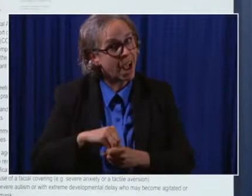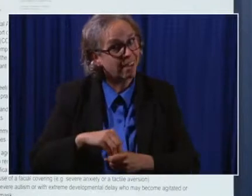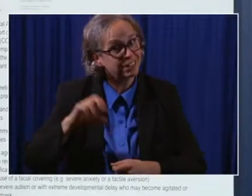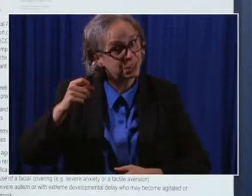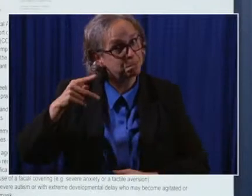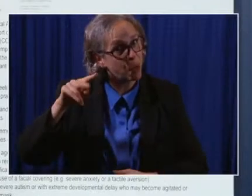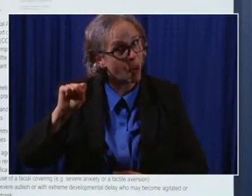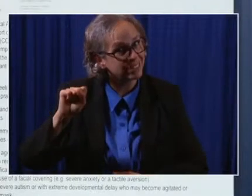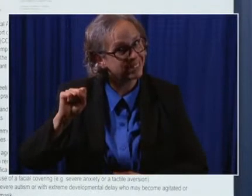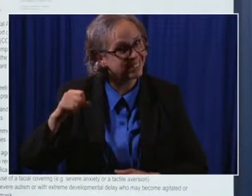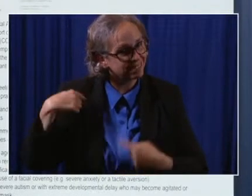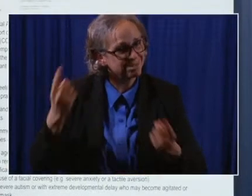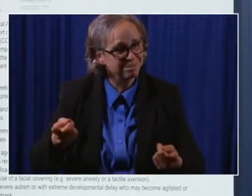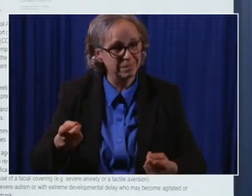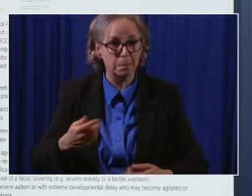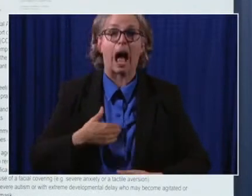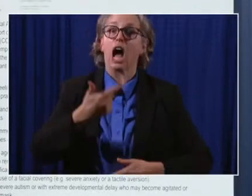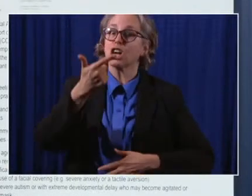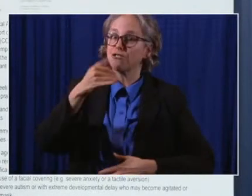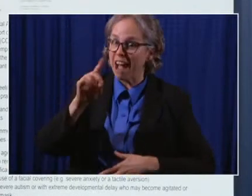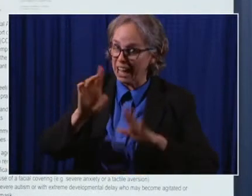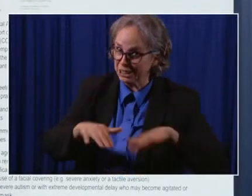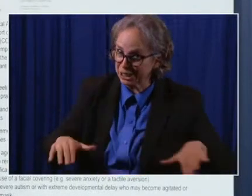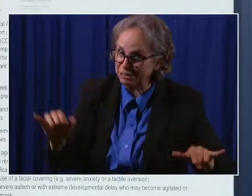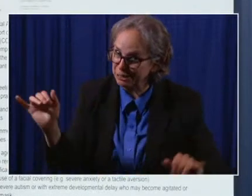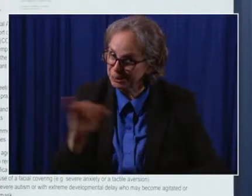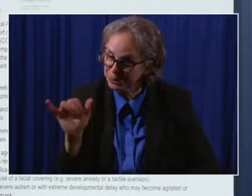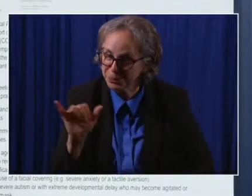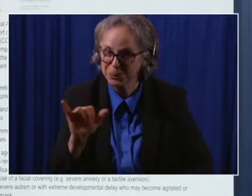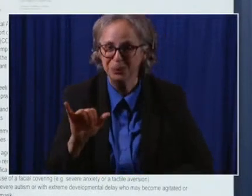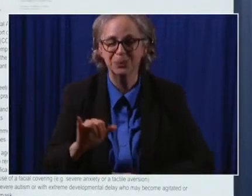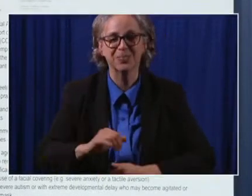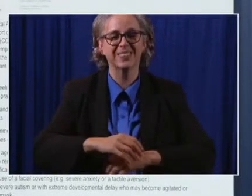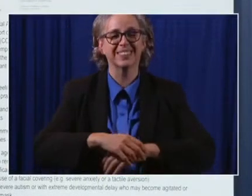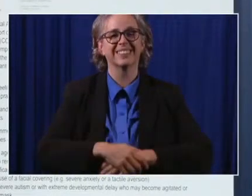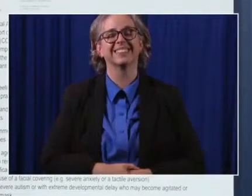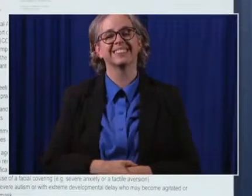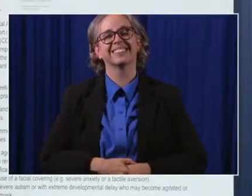grandchildren, those who are old enough to go to school, have been involved in sports.